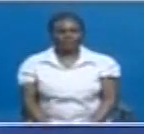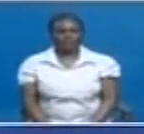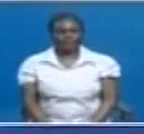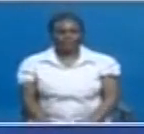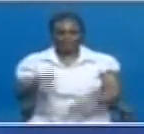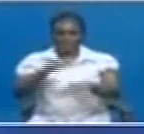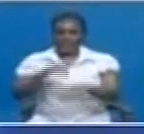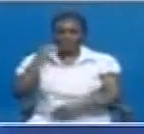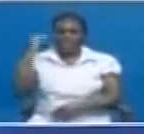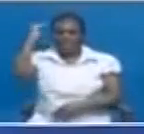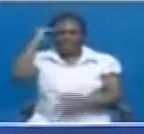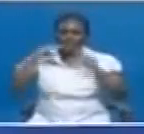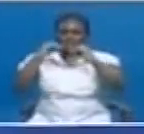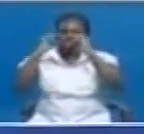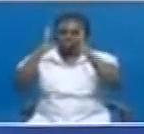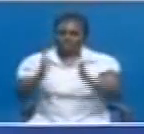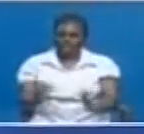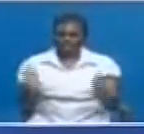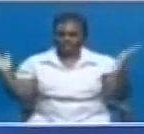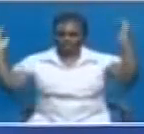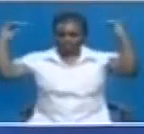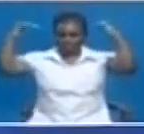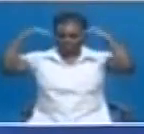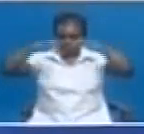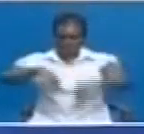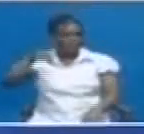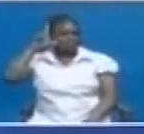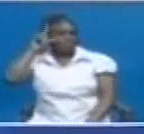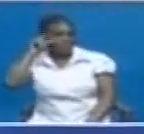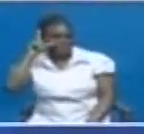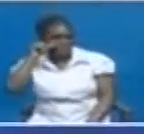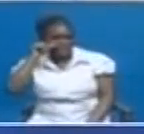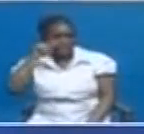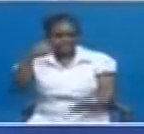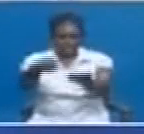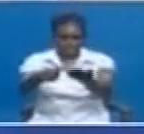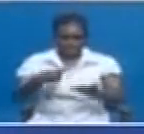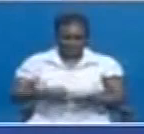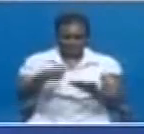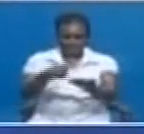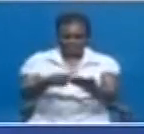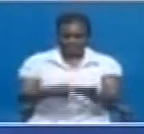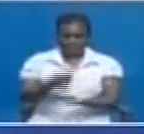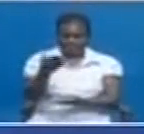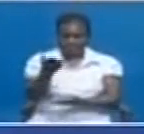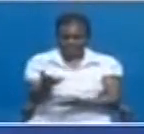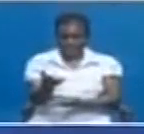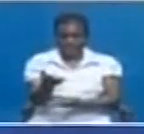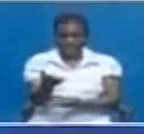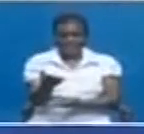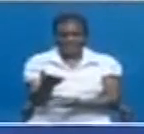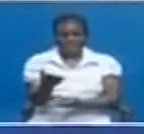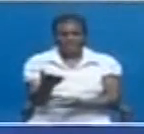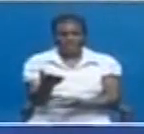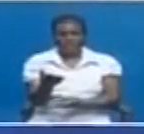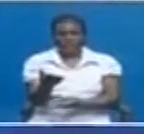When the head teachers gathered for the first round of deliberations in the ongoing conference, one discussion would poignantly stick out and steal the thunder from